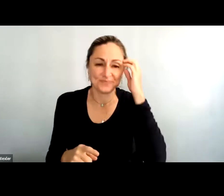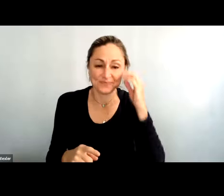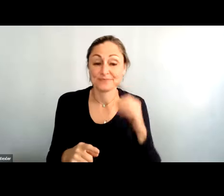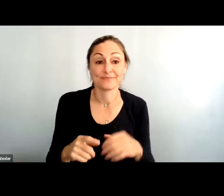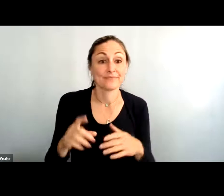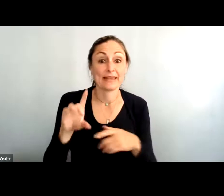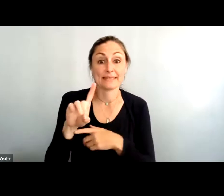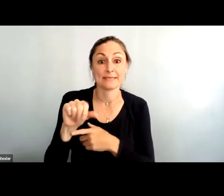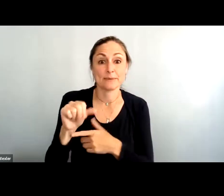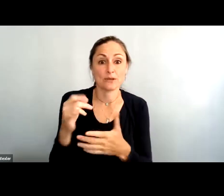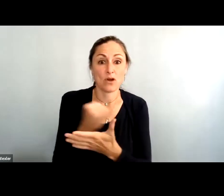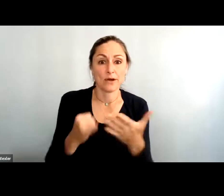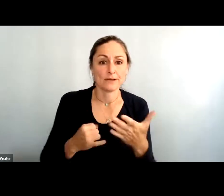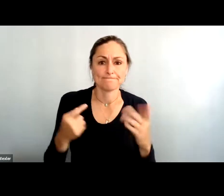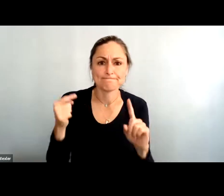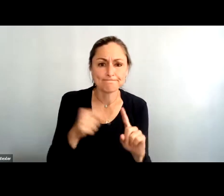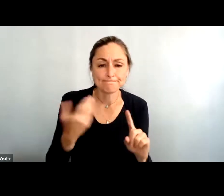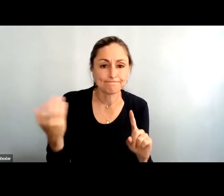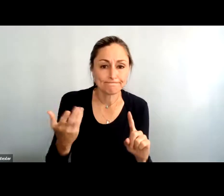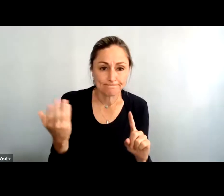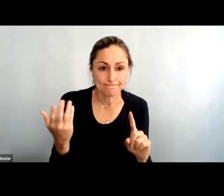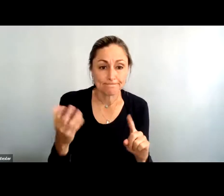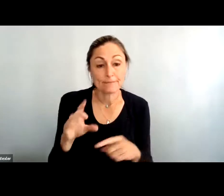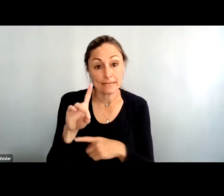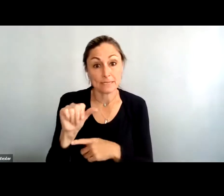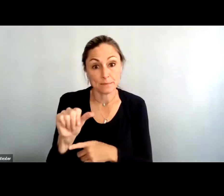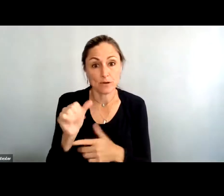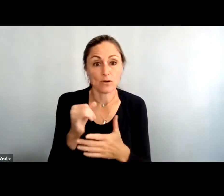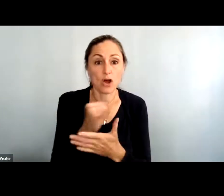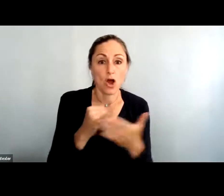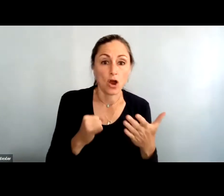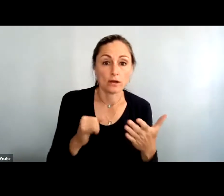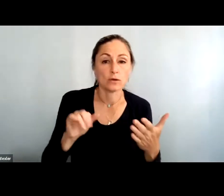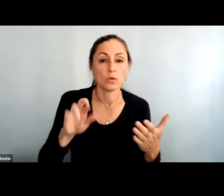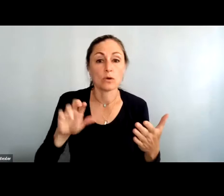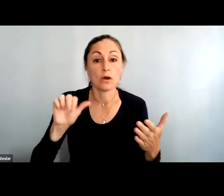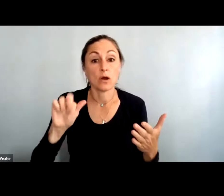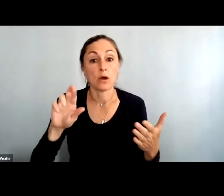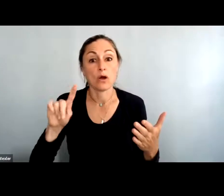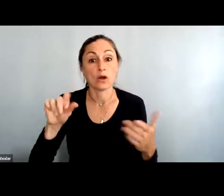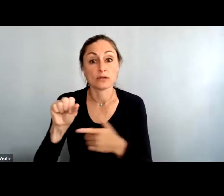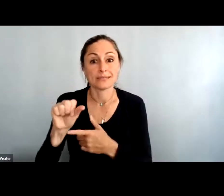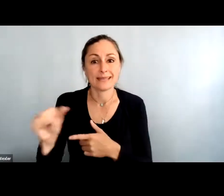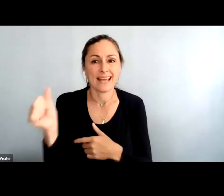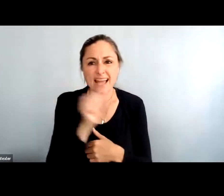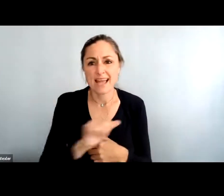is disability art? Disability art, or disability arts, is any art, theater,